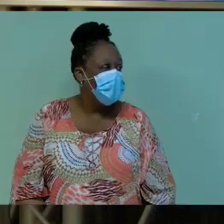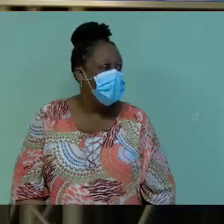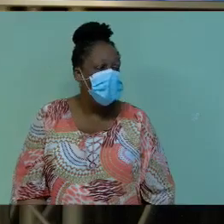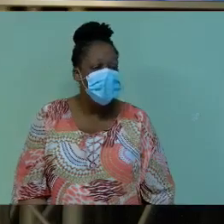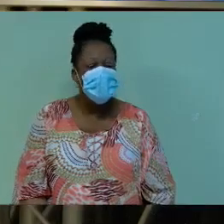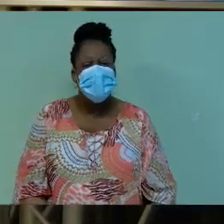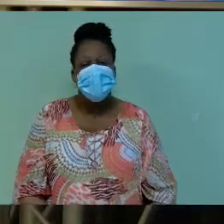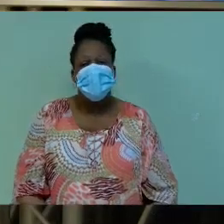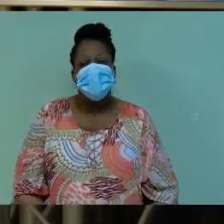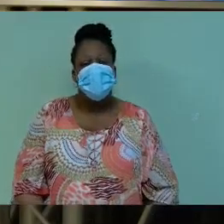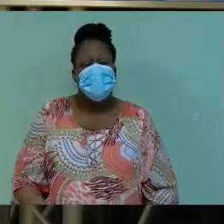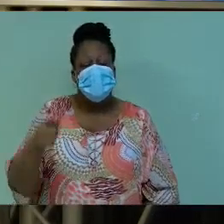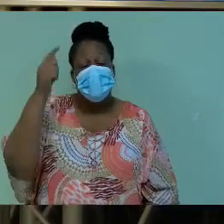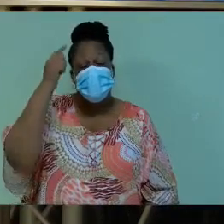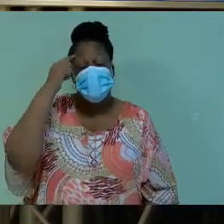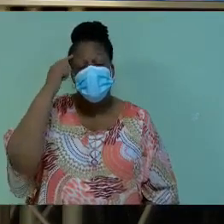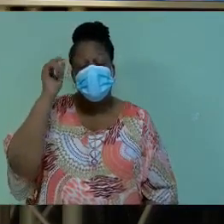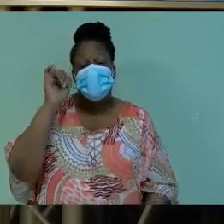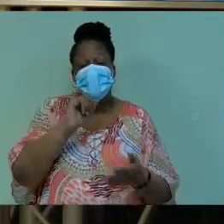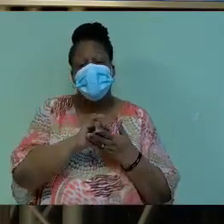knowledge for this question.